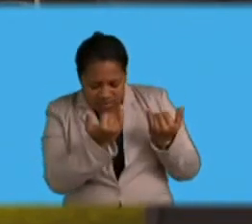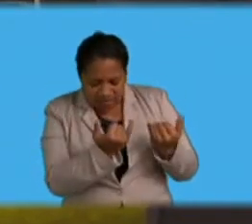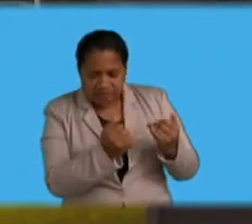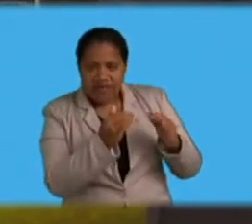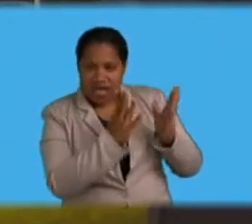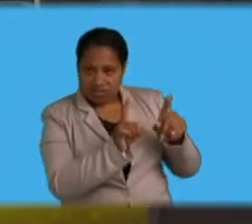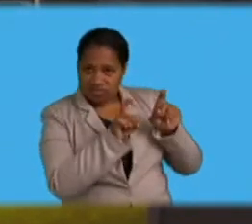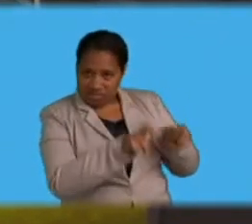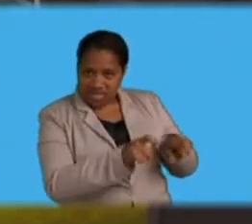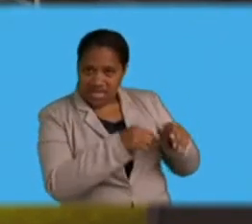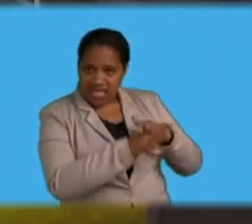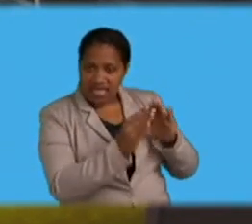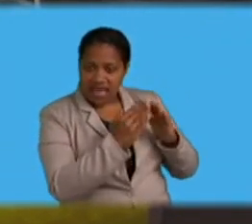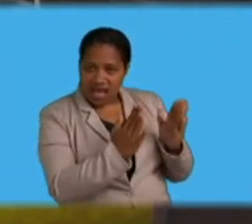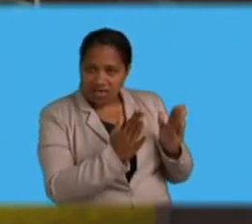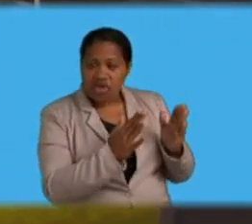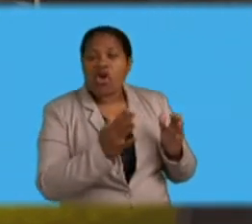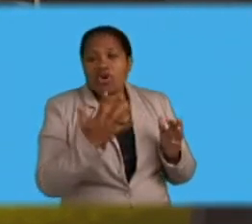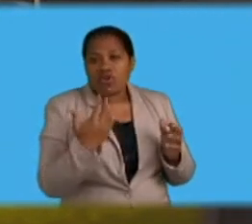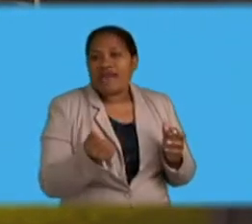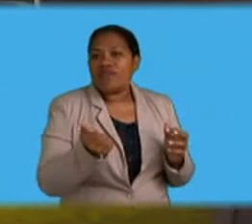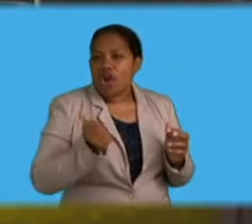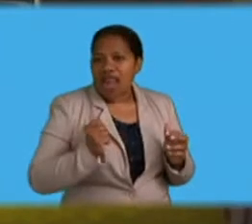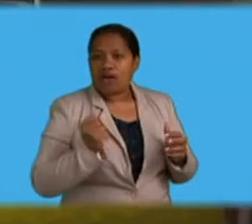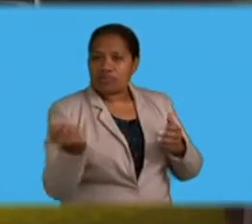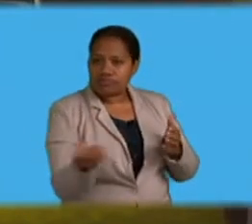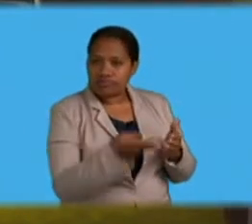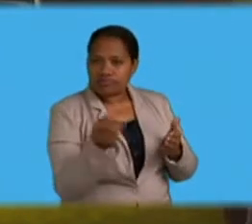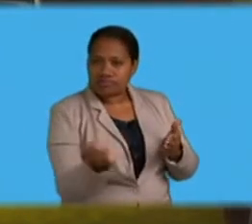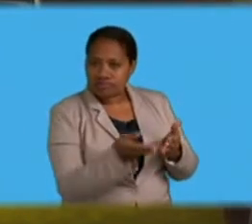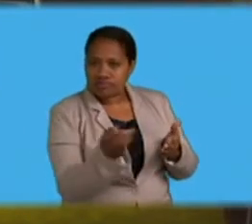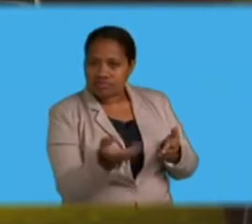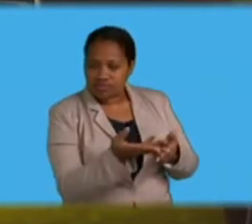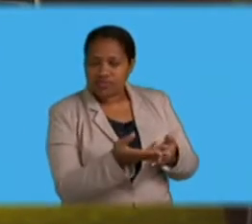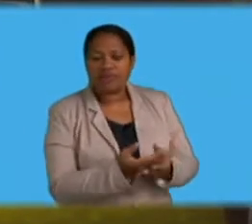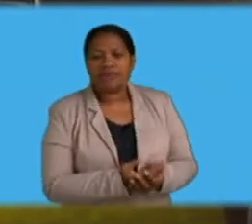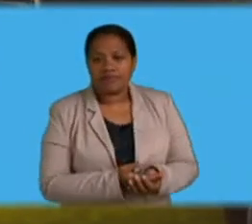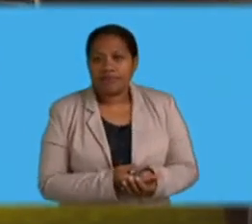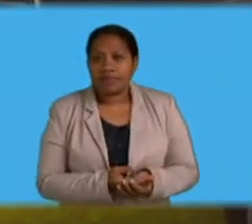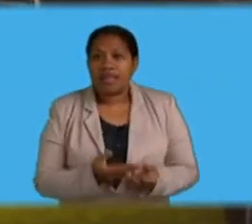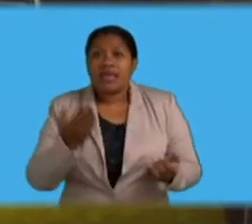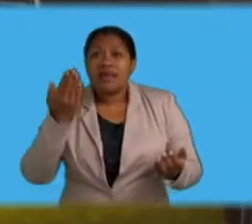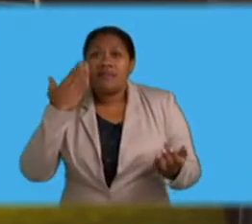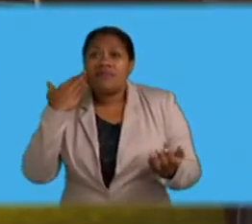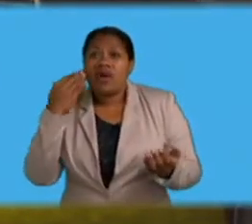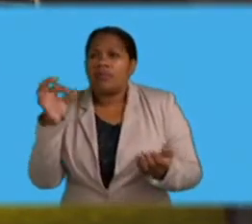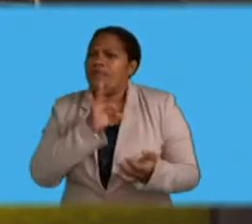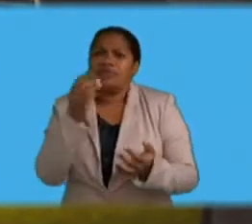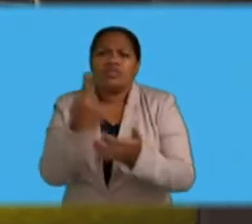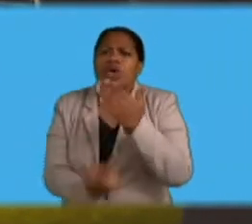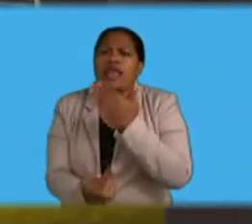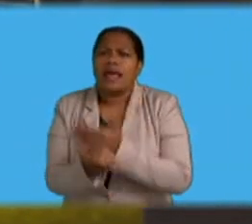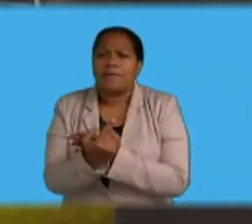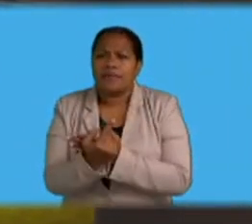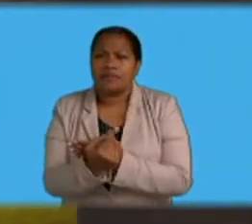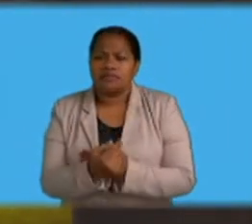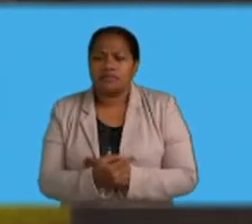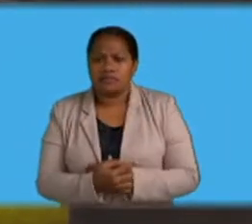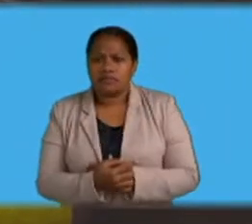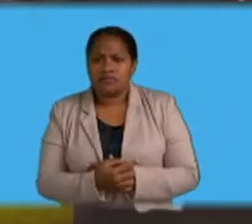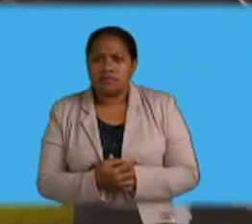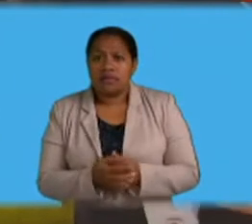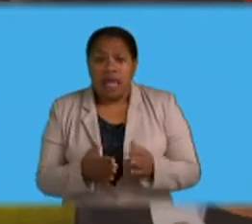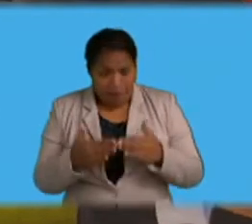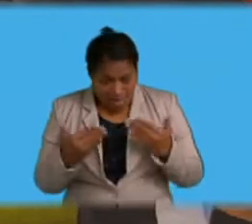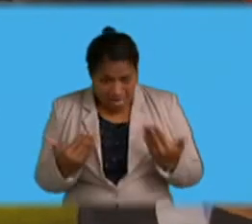compassionate way to deal with such matters. Before, it did not happen. It was all willy-nilly. Now with this reform processes, we made it